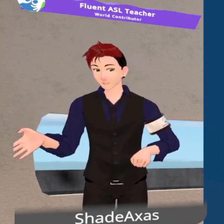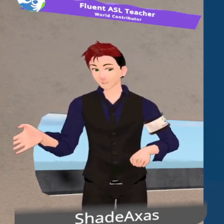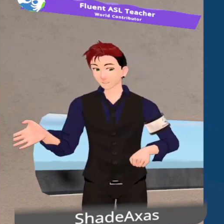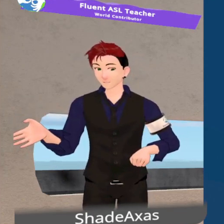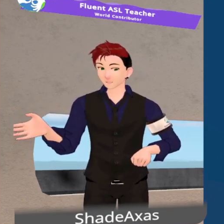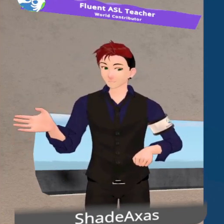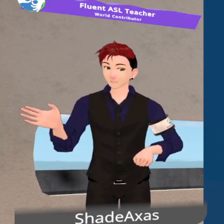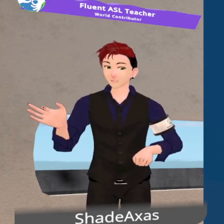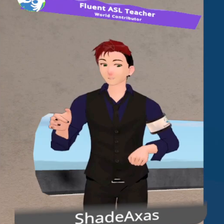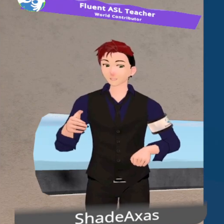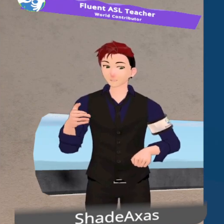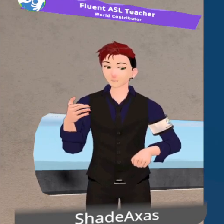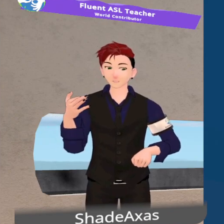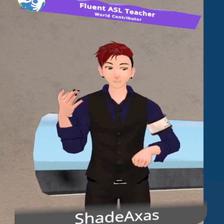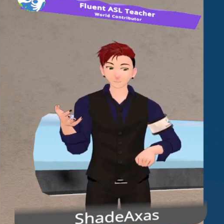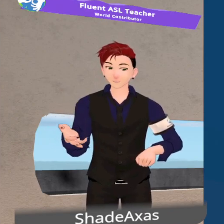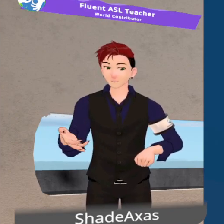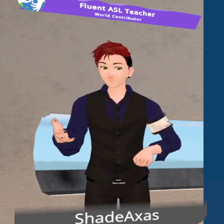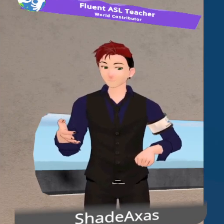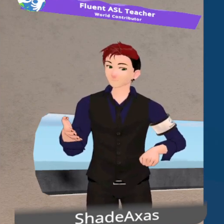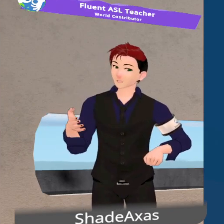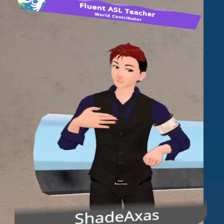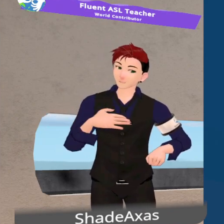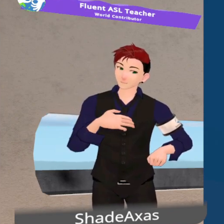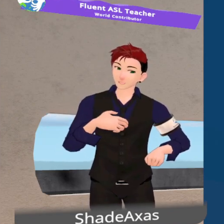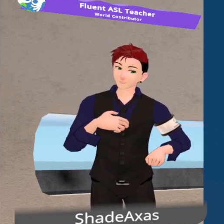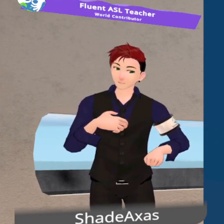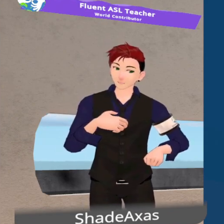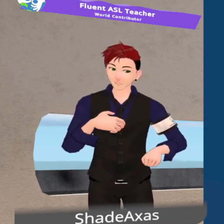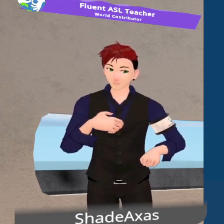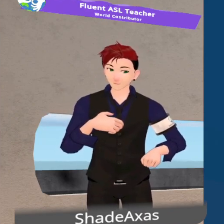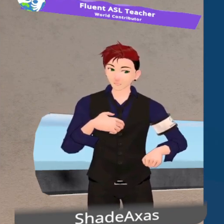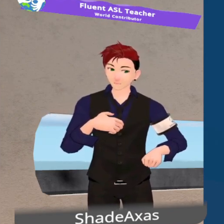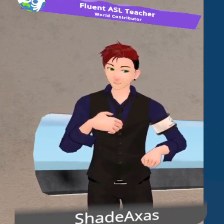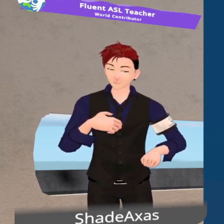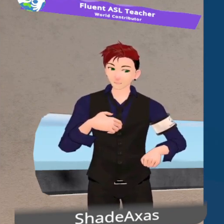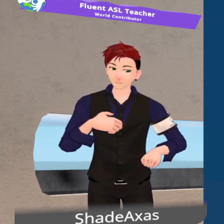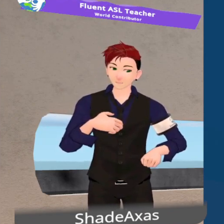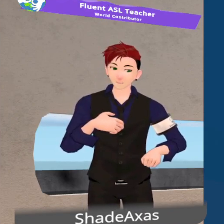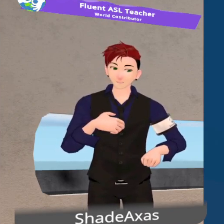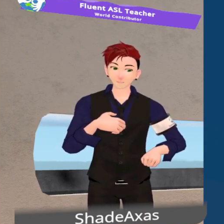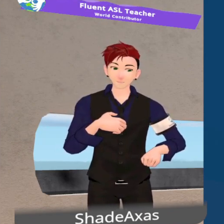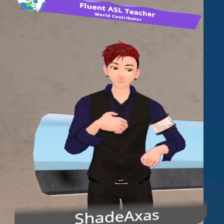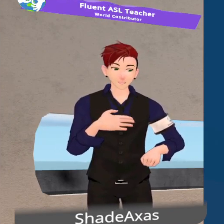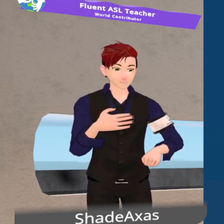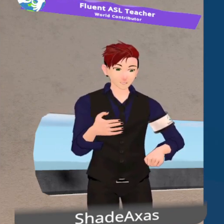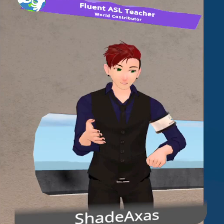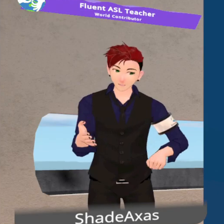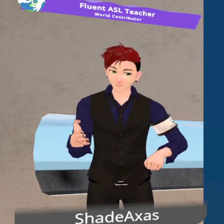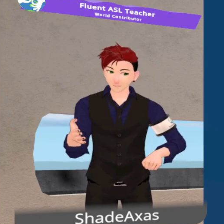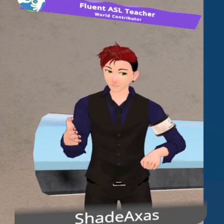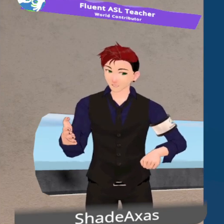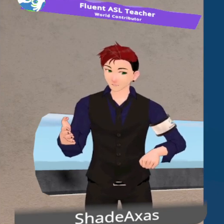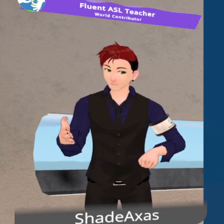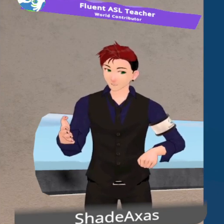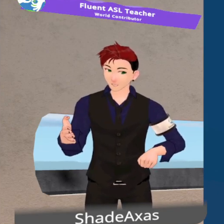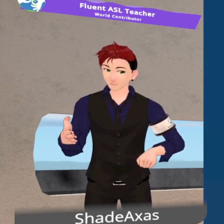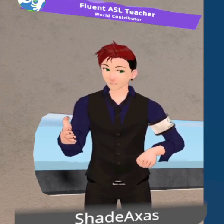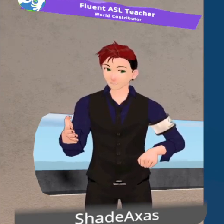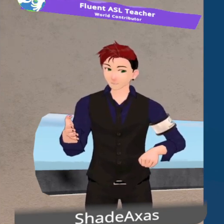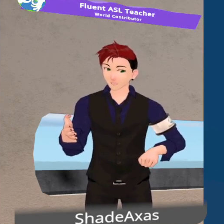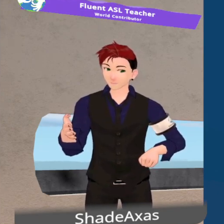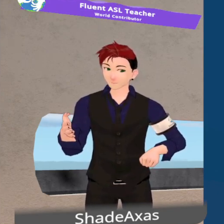Sometimes we can get through it. Sometimes we have to wait for like more. And like whenever I'm out professionally interpreting for doctors' offices, most of the time